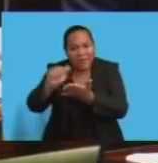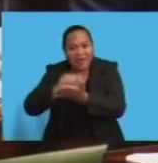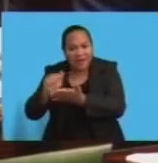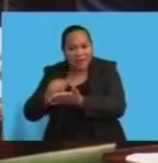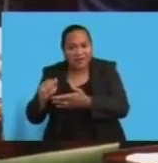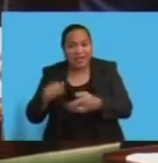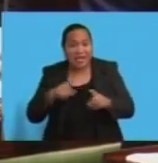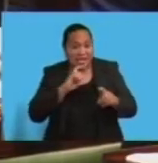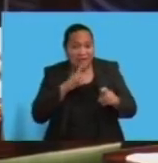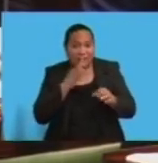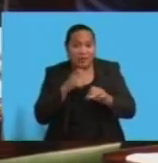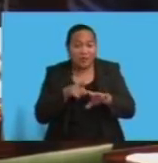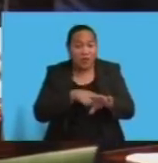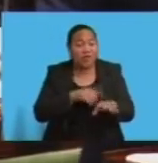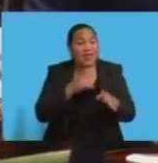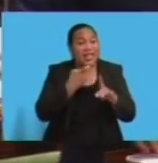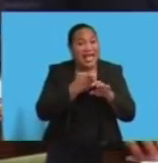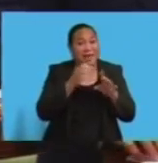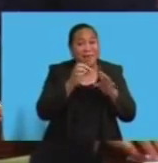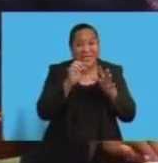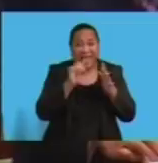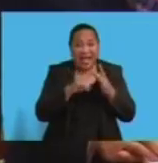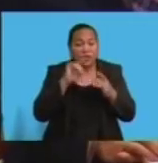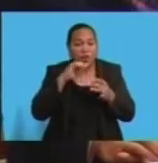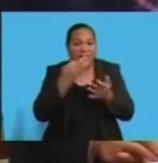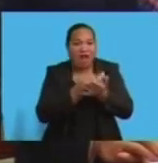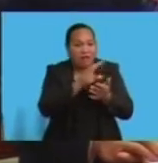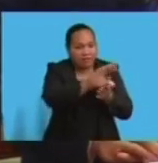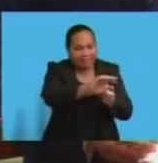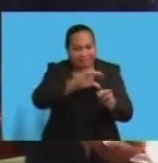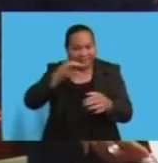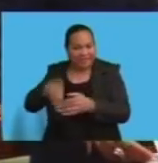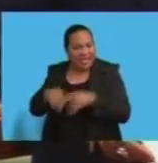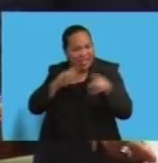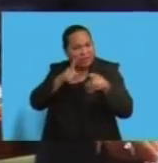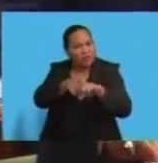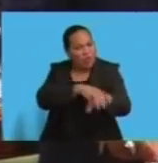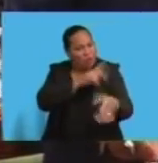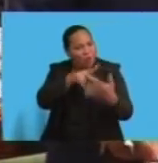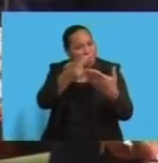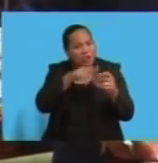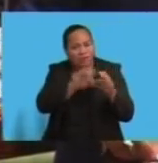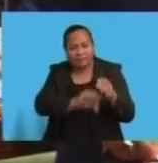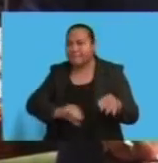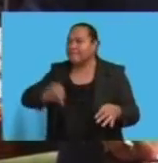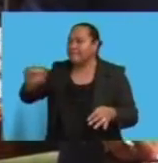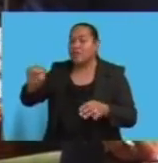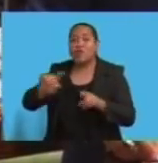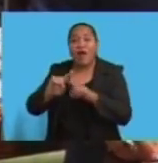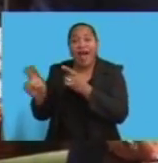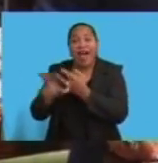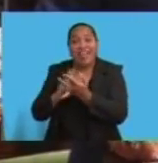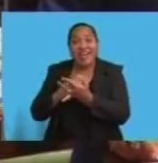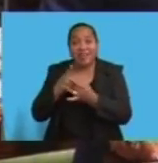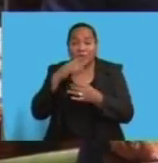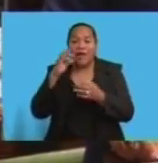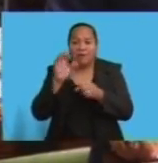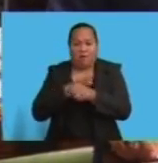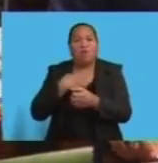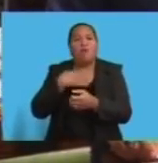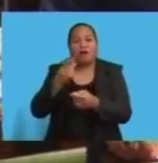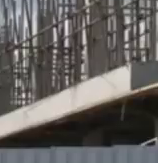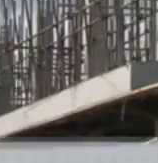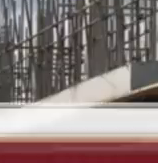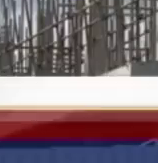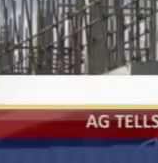if we catch slow implementation against the KPIs, we'll take funds away from slow-moving projects and allocate those funds to ministries who are making